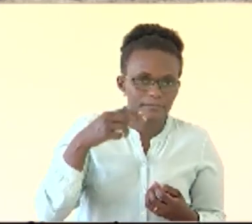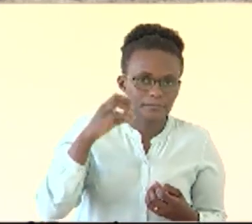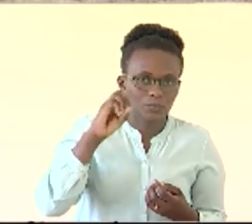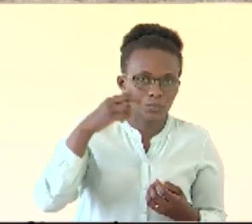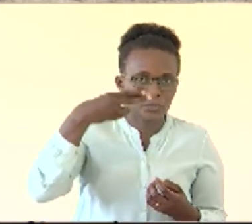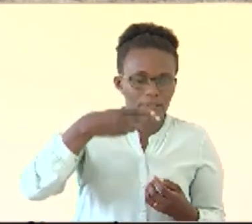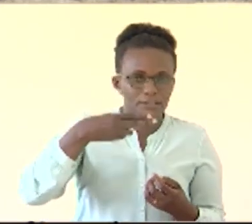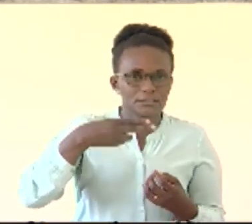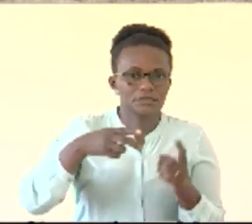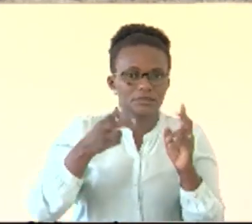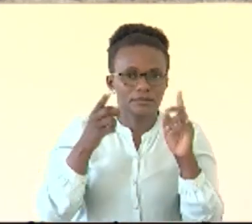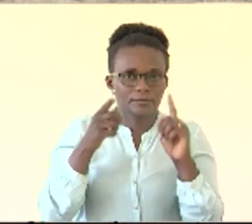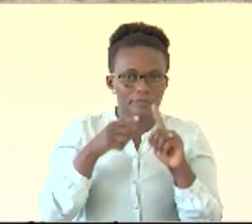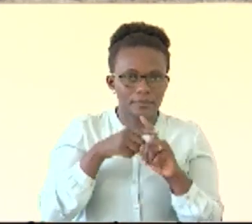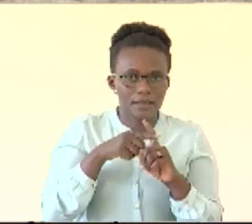way. So